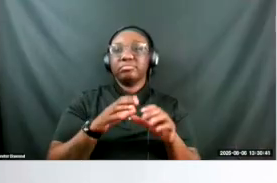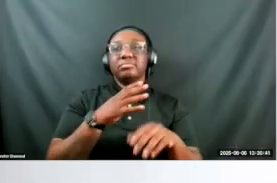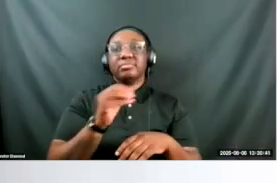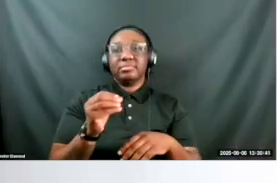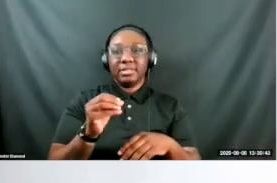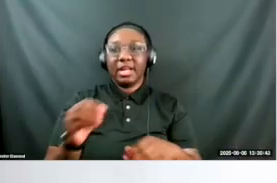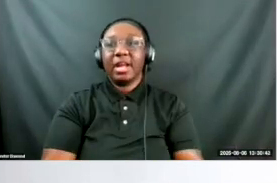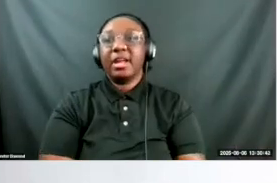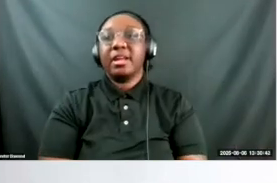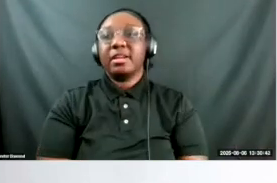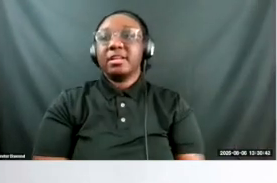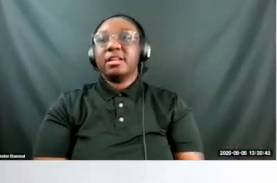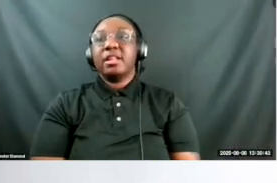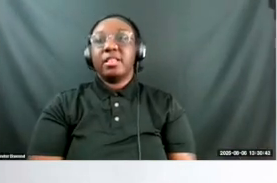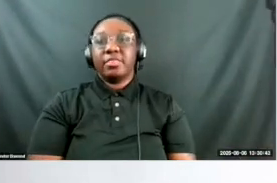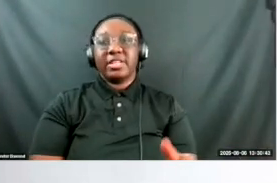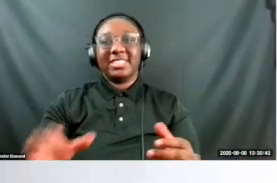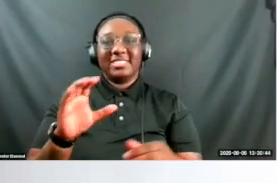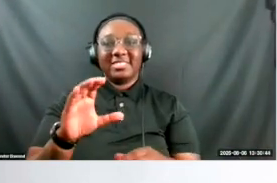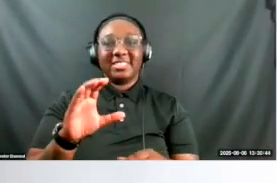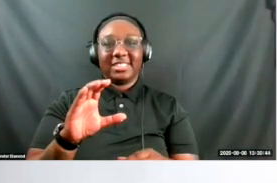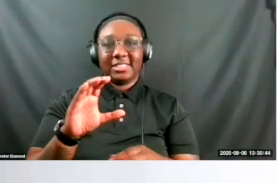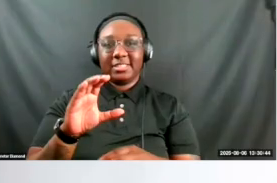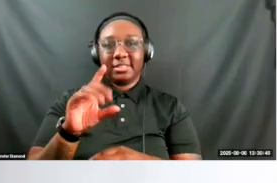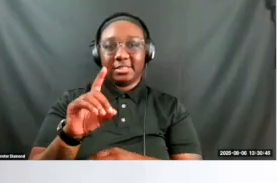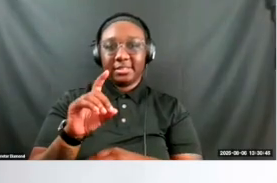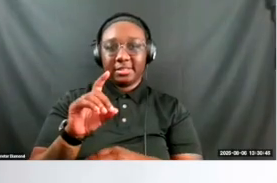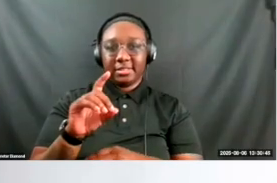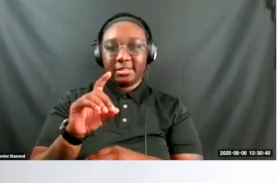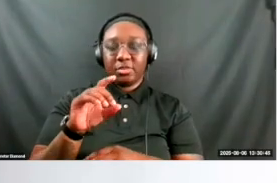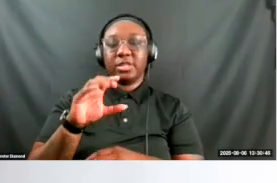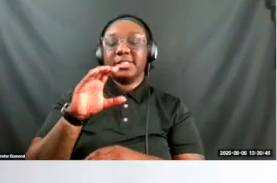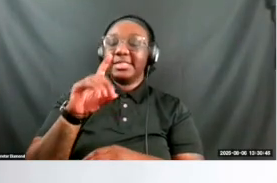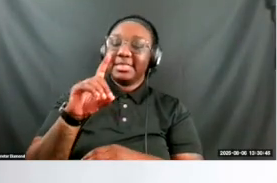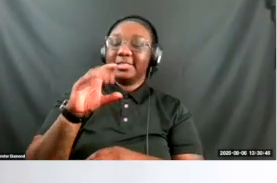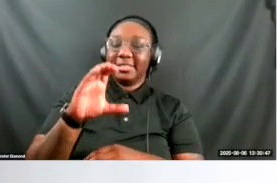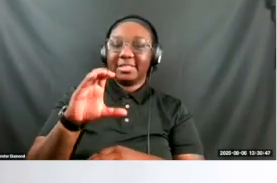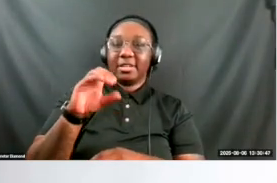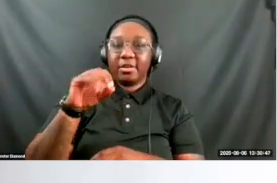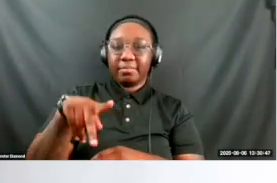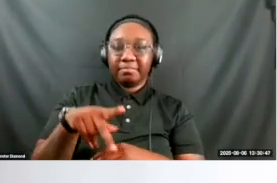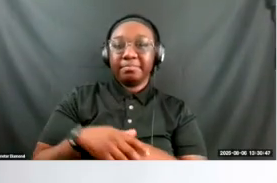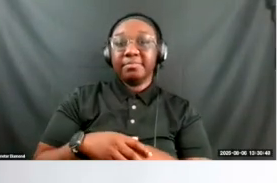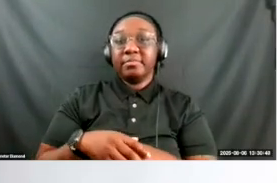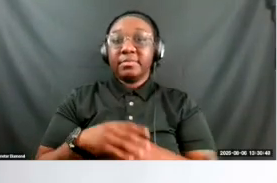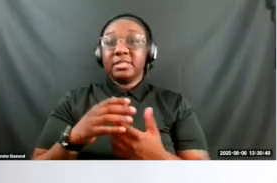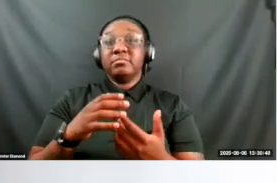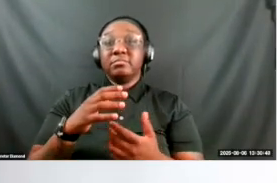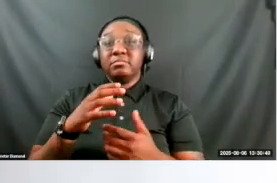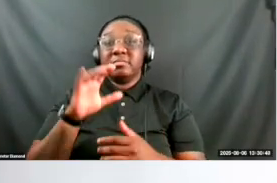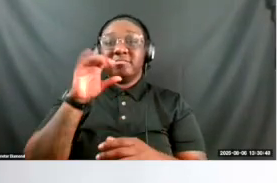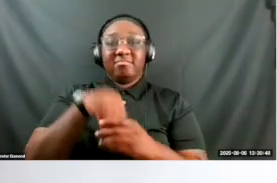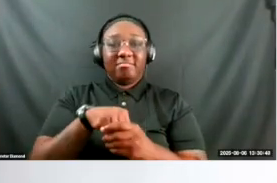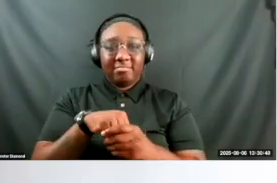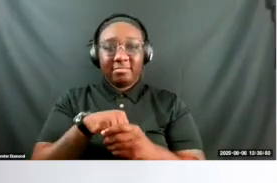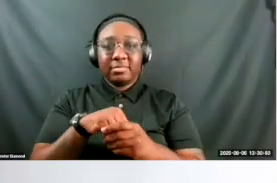who's the administrator for DCAP, and other stakeholders, it was determined that alignment of program criteria would be essential to